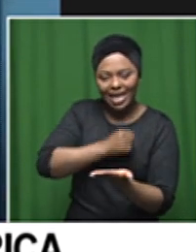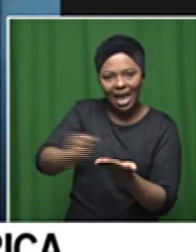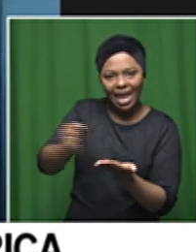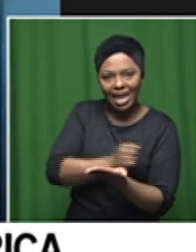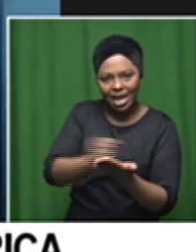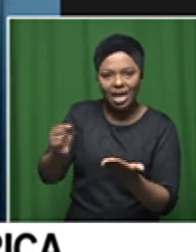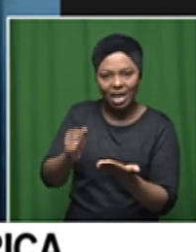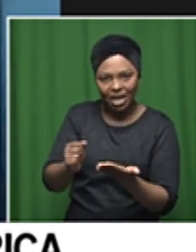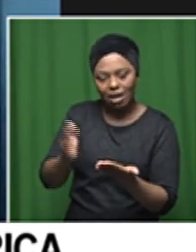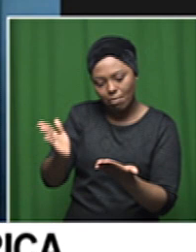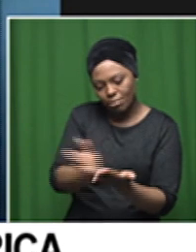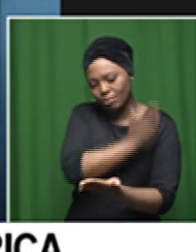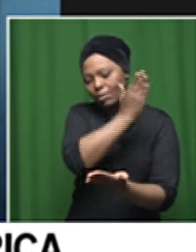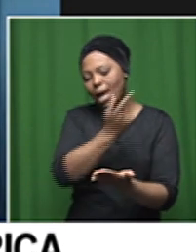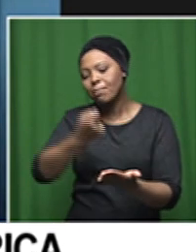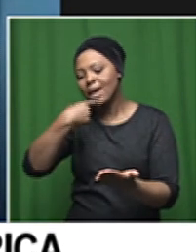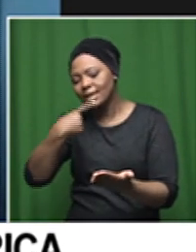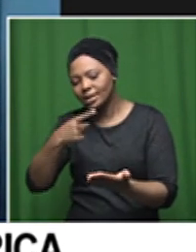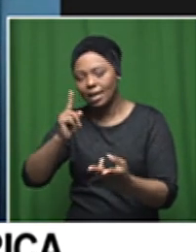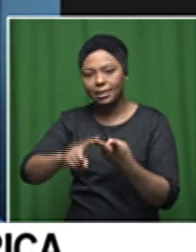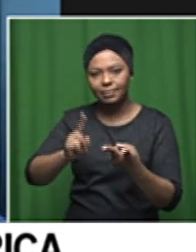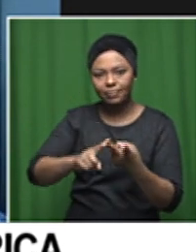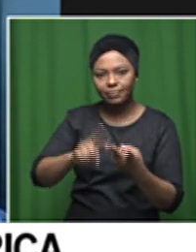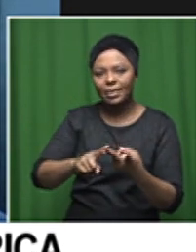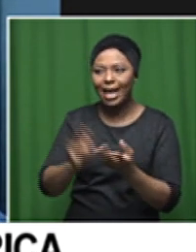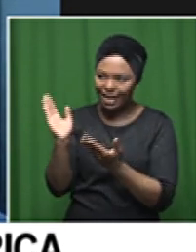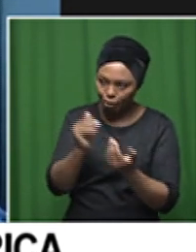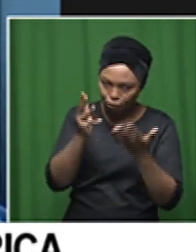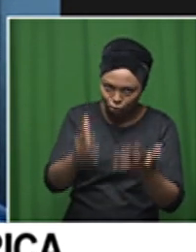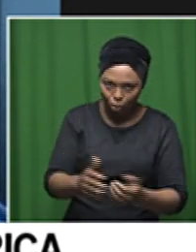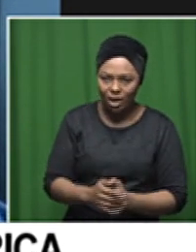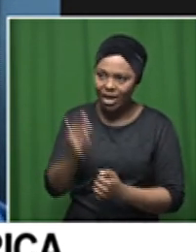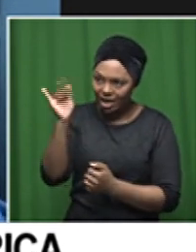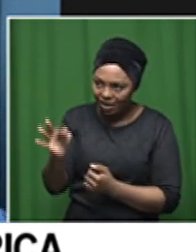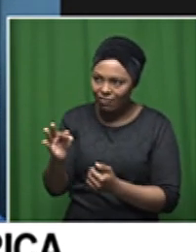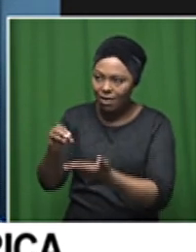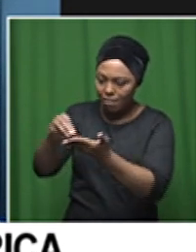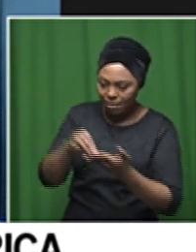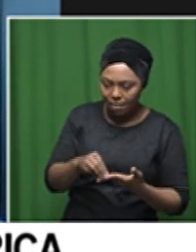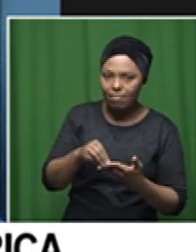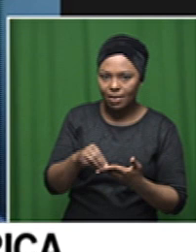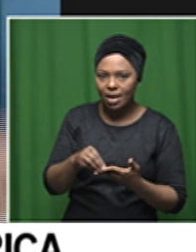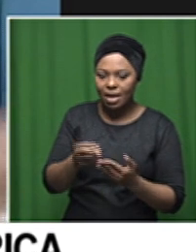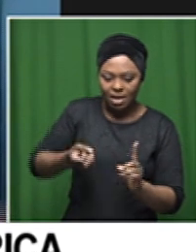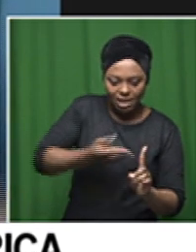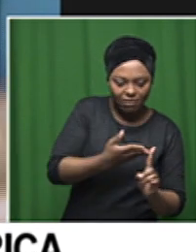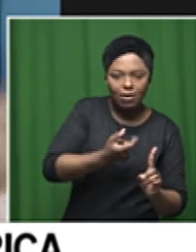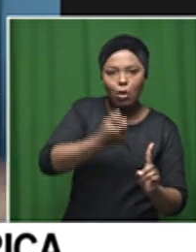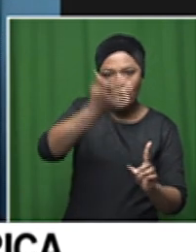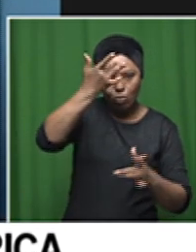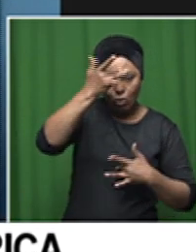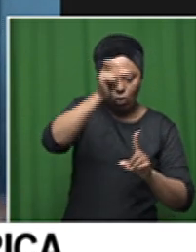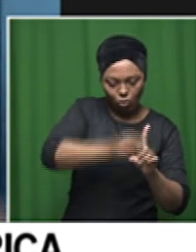in a facility. They're expected to scan each medicine that is given to a patient so that the